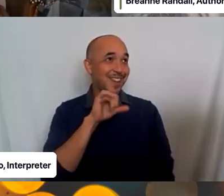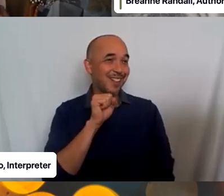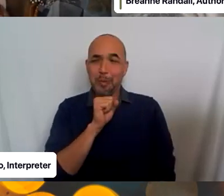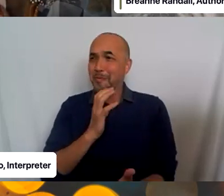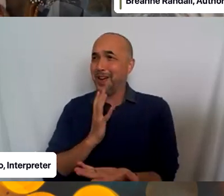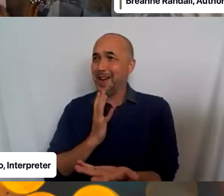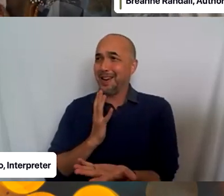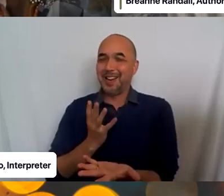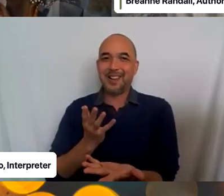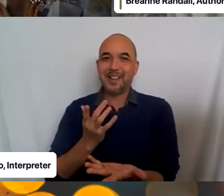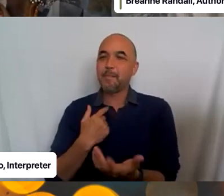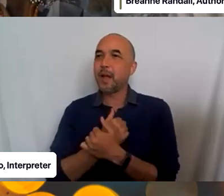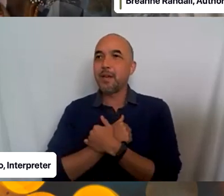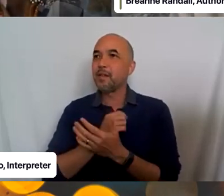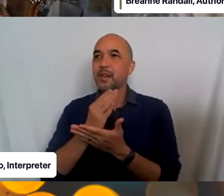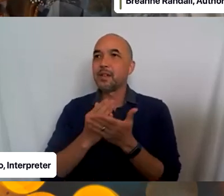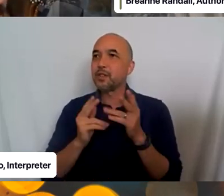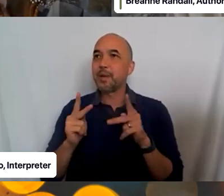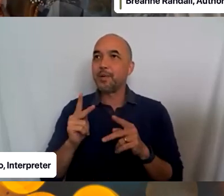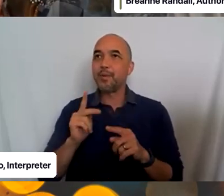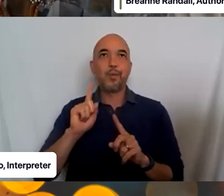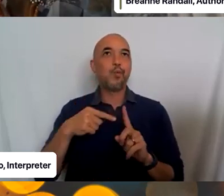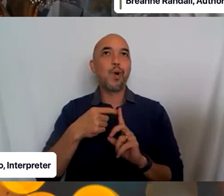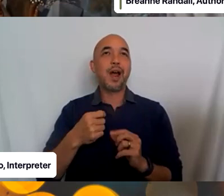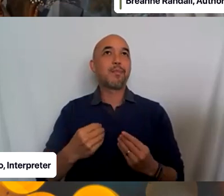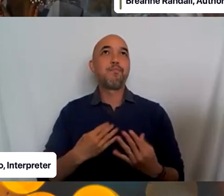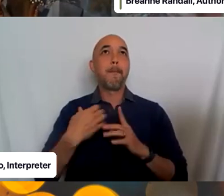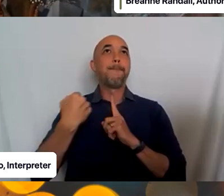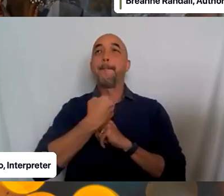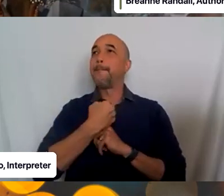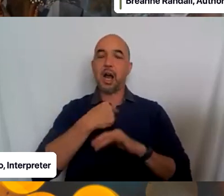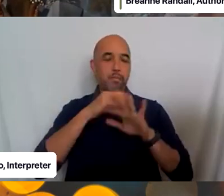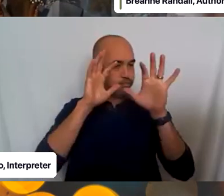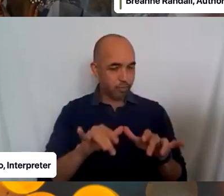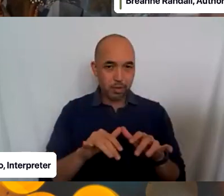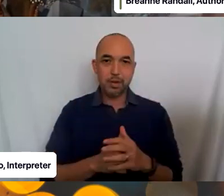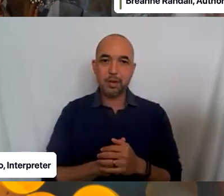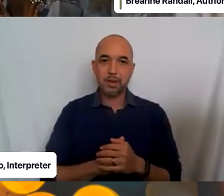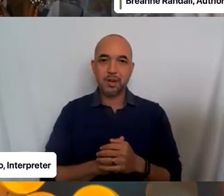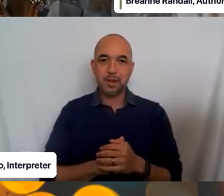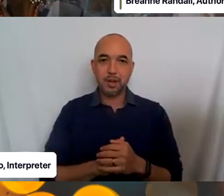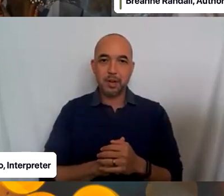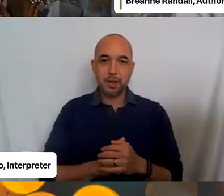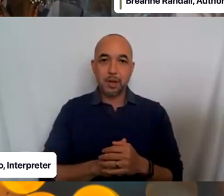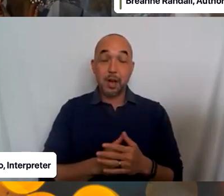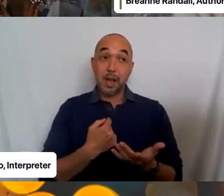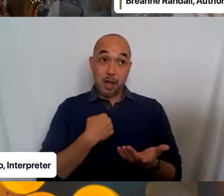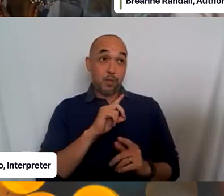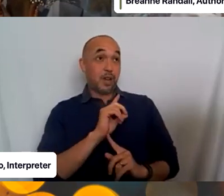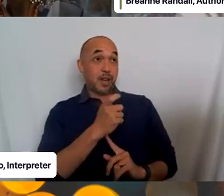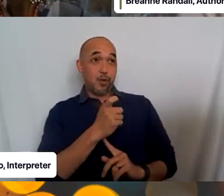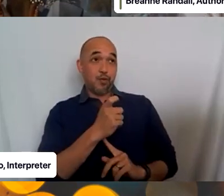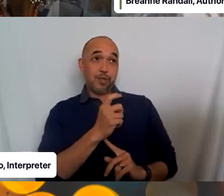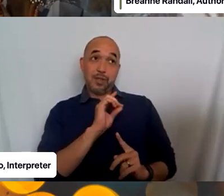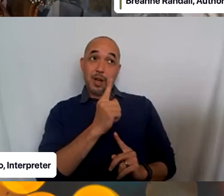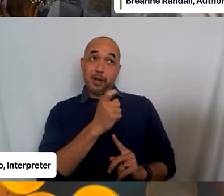I love it. I love that some people are like, when it hits me, it hits me. And I am incredible. I was actually diagnosed